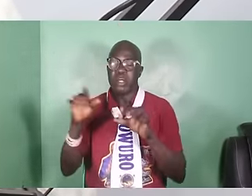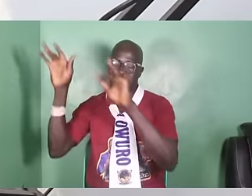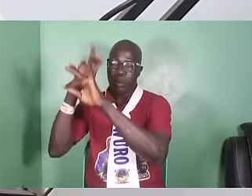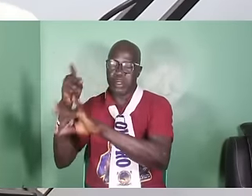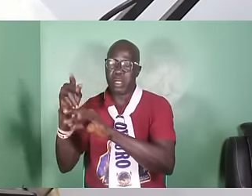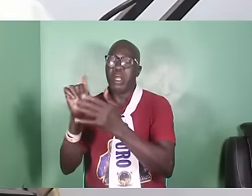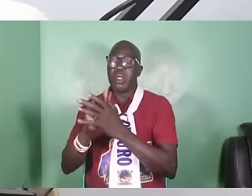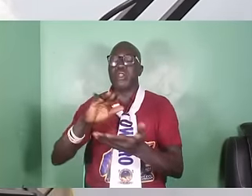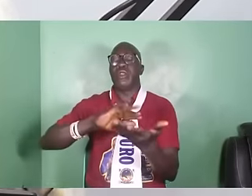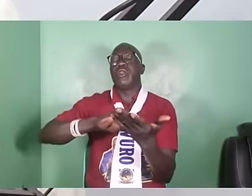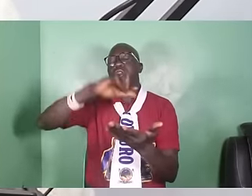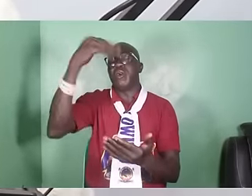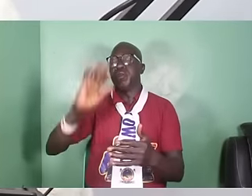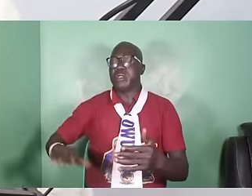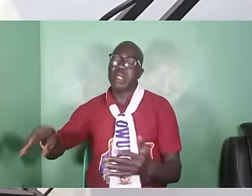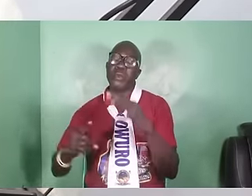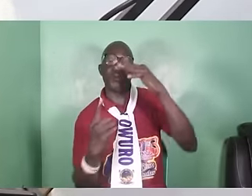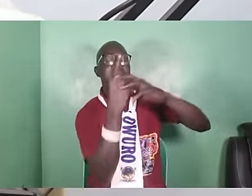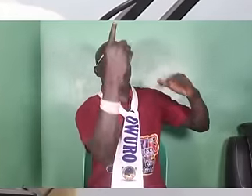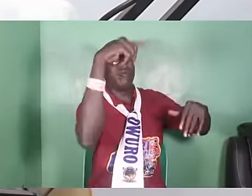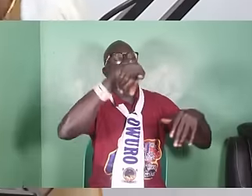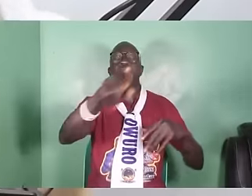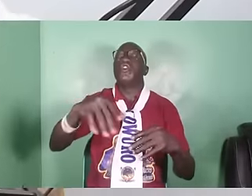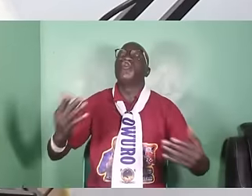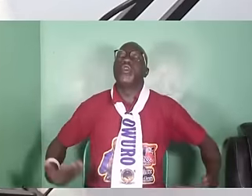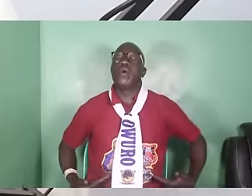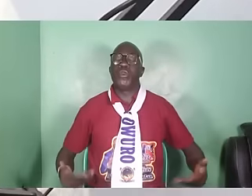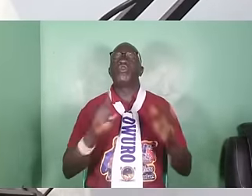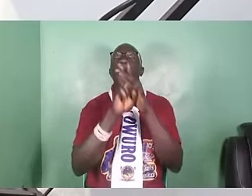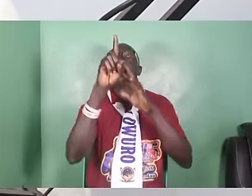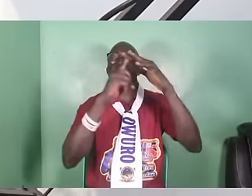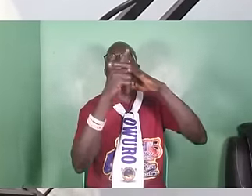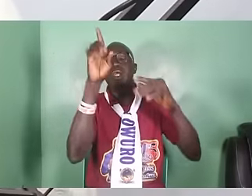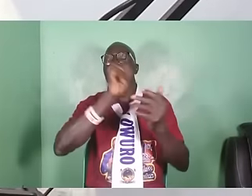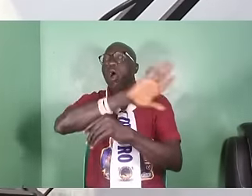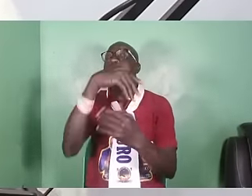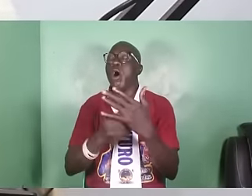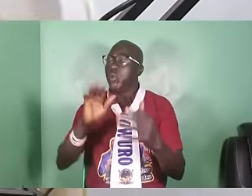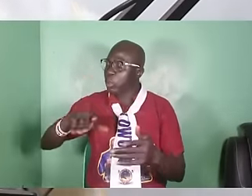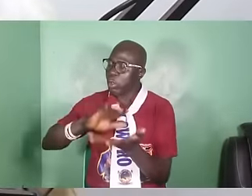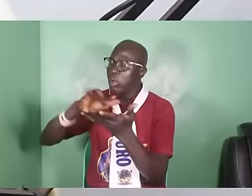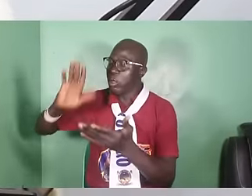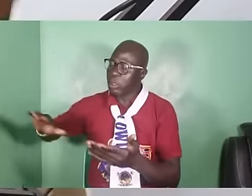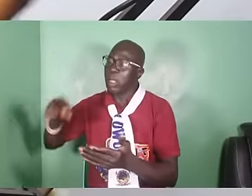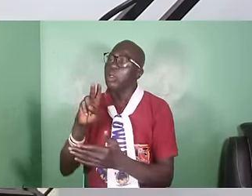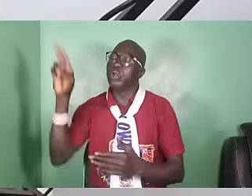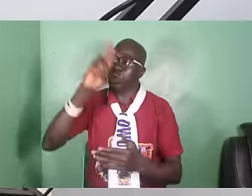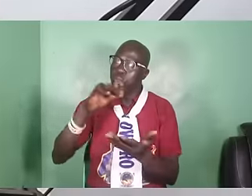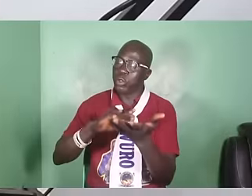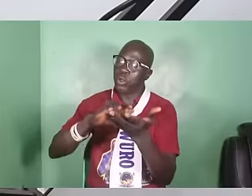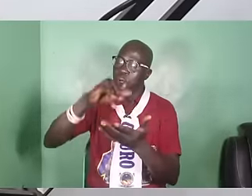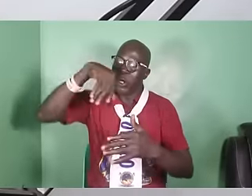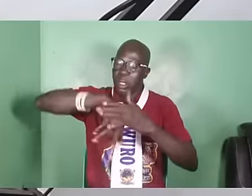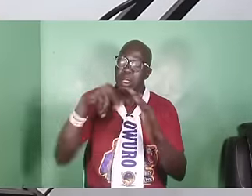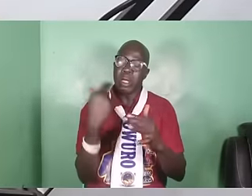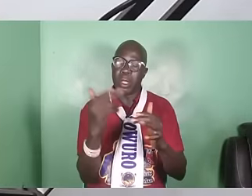see miracle ogo omo re ayo the glory of your children will manifest iwo da ogo re ajade the glory will shine ayo ologo omo e ma ayo ogo lo make peace of your